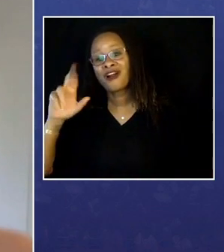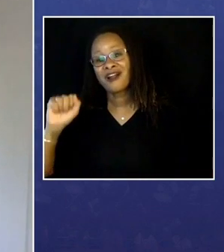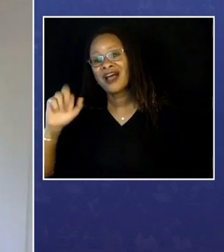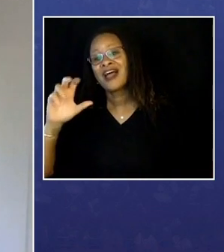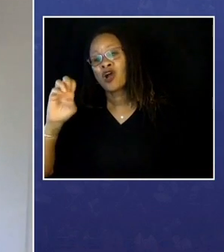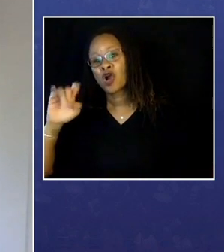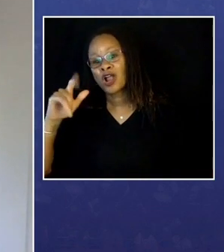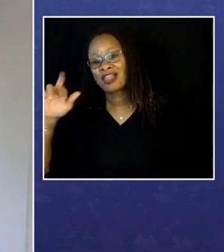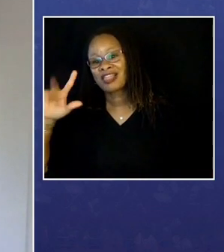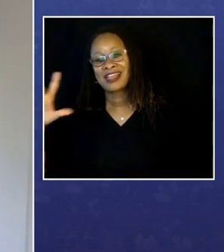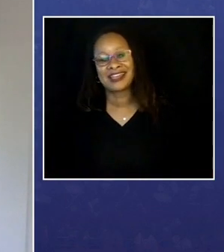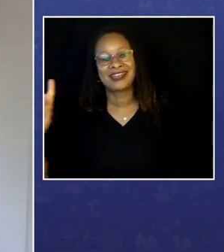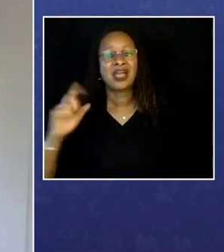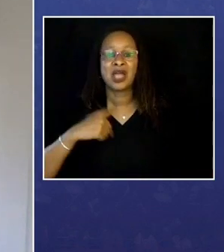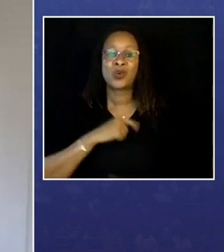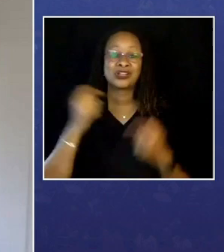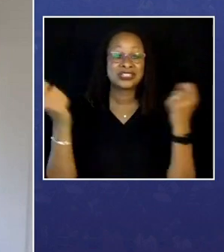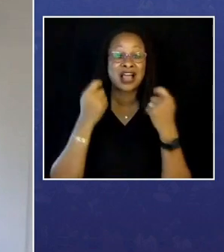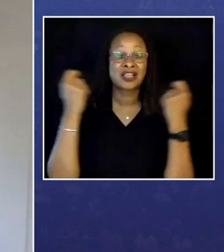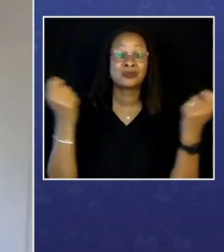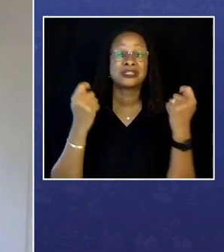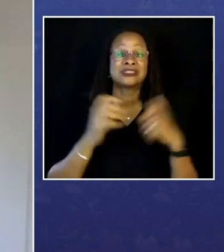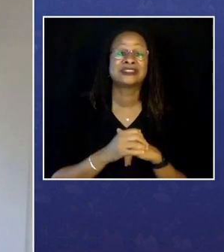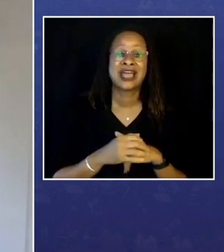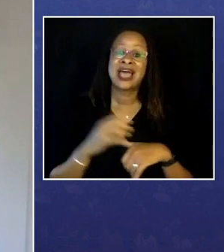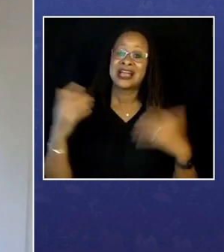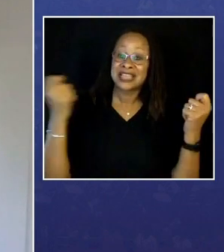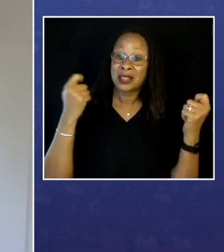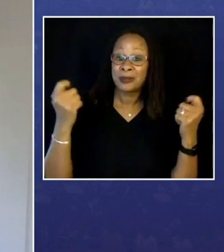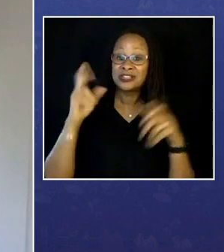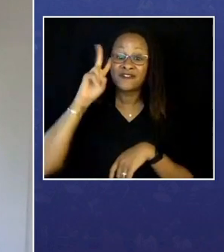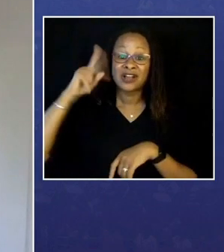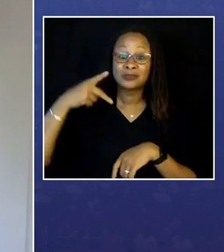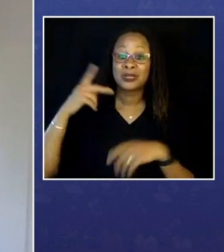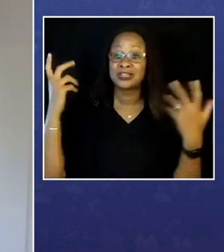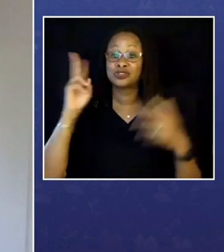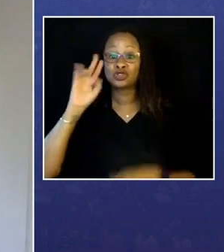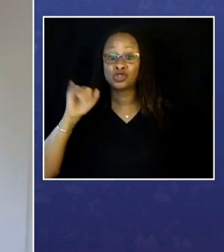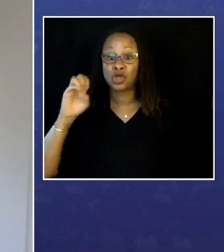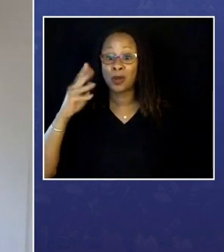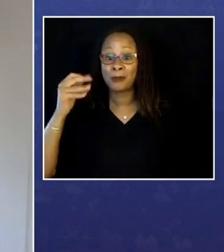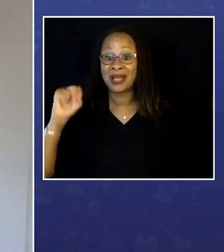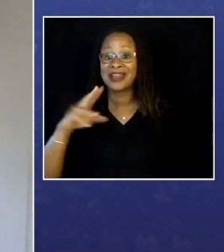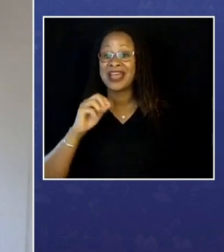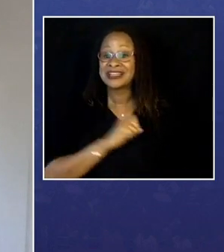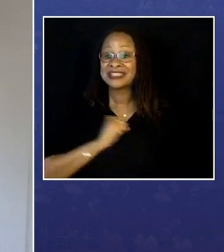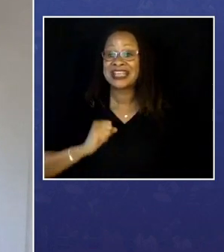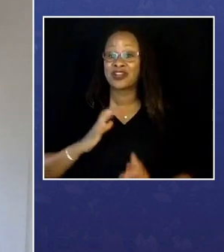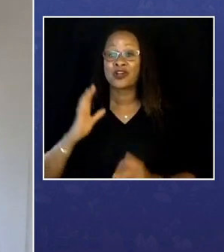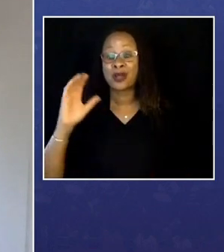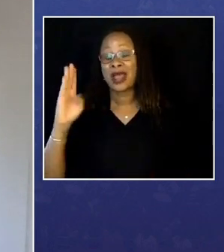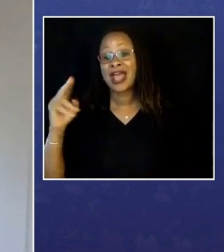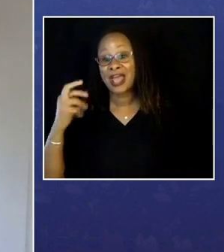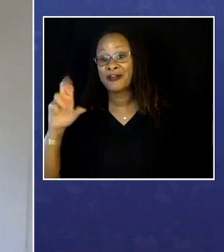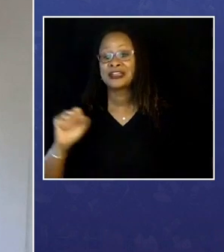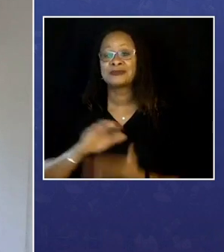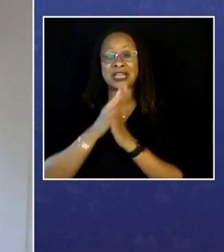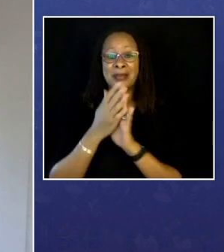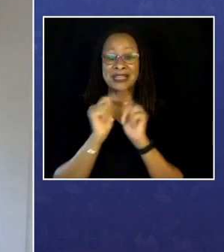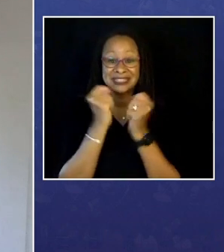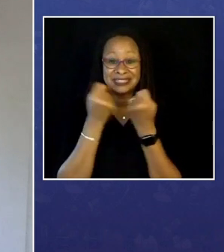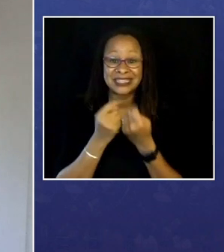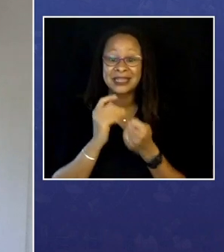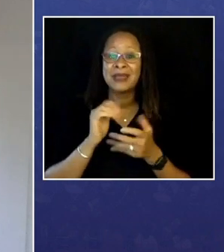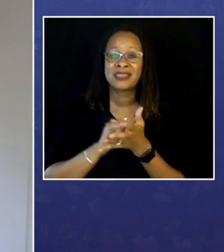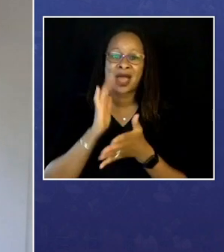are celebrating. Yes, we are celebrating Vice President Joe Biden and Senator Harris becoming a team that